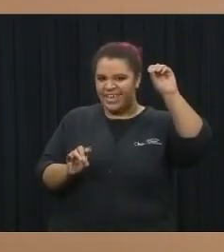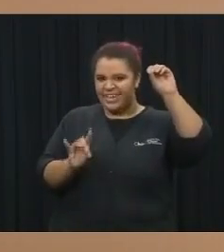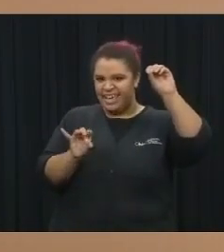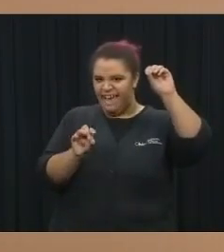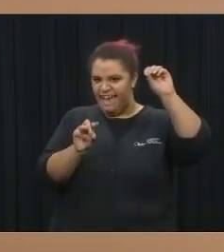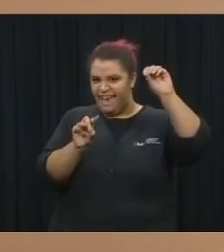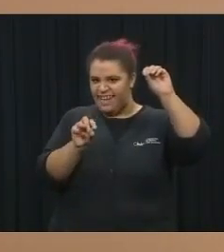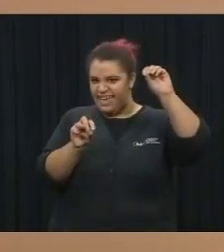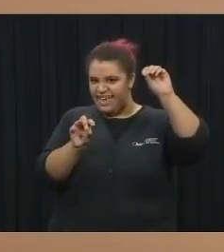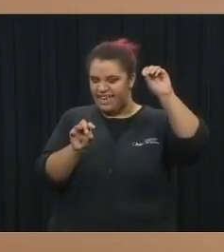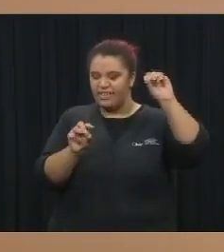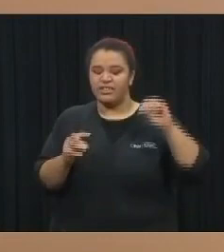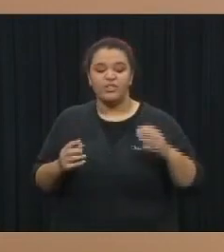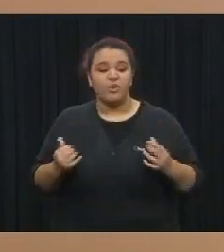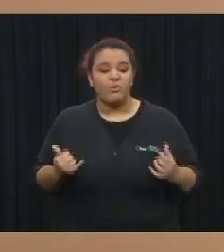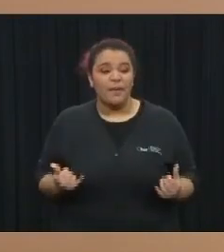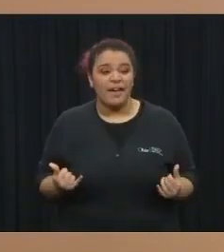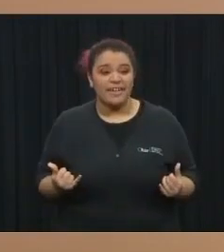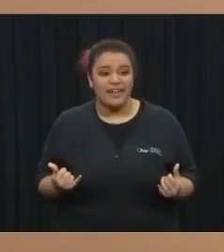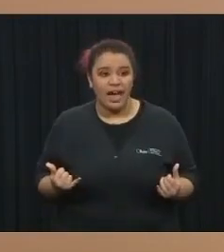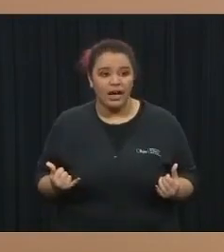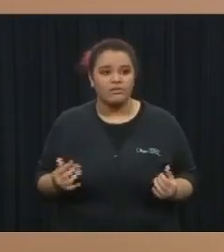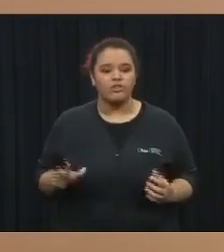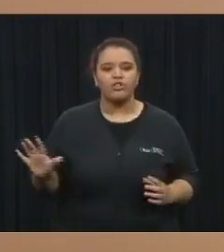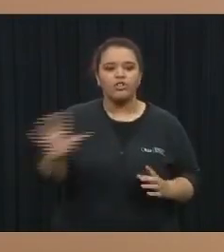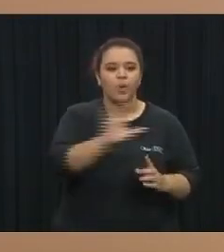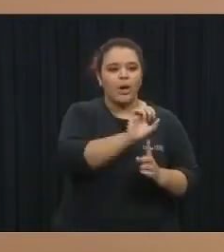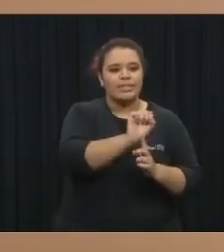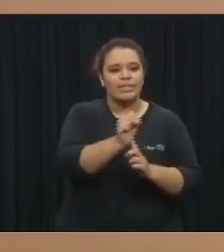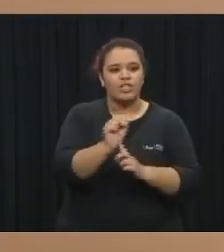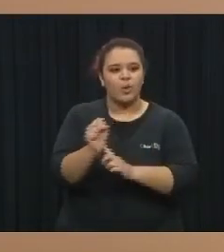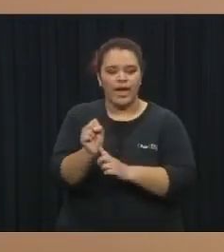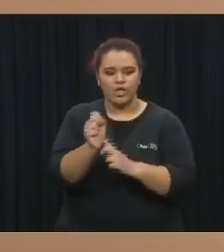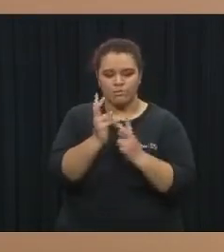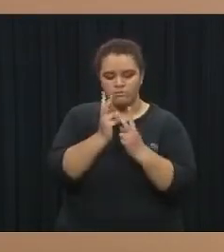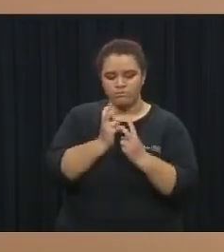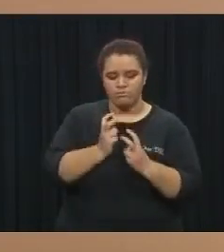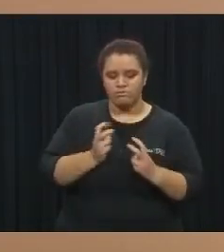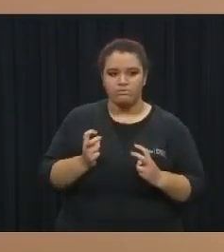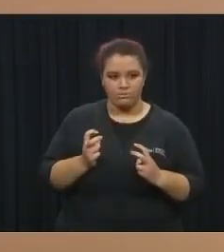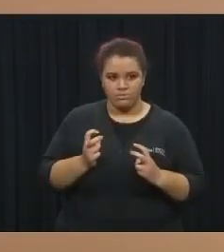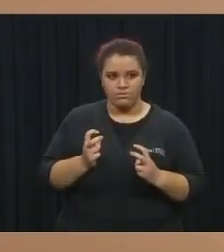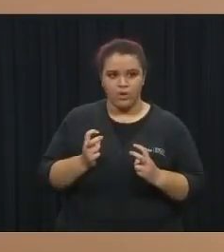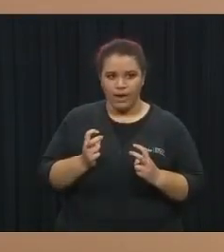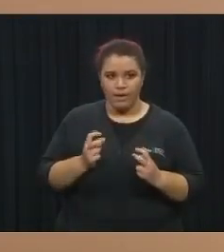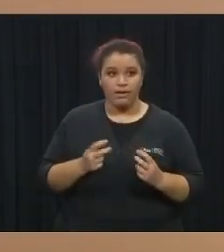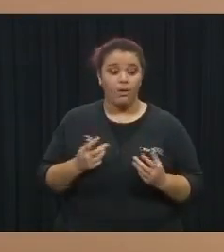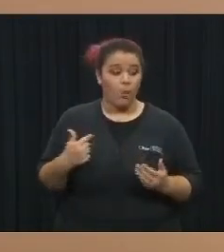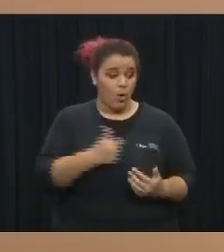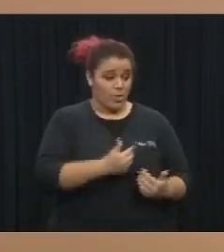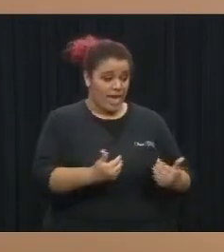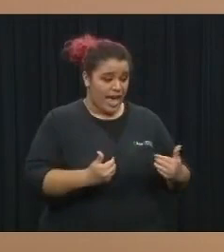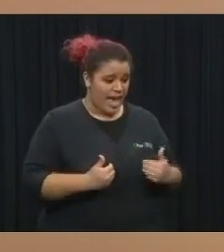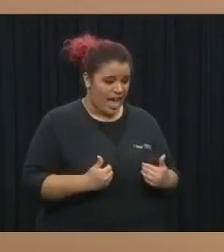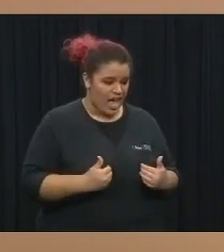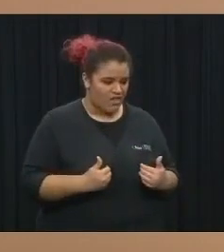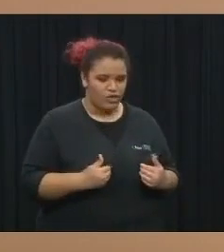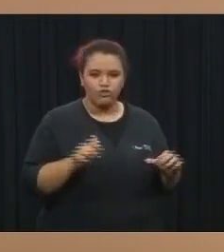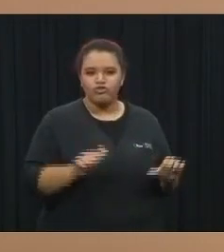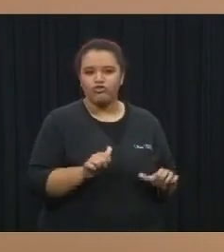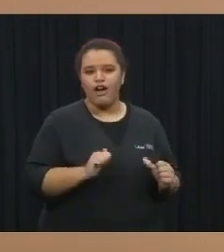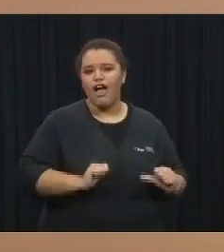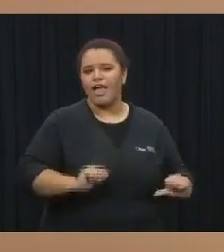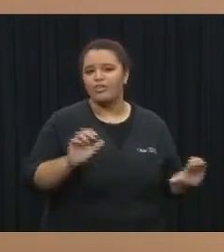your situation. We have to maximize as best we can what we have. When you're a worker, an